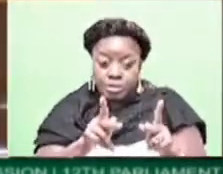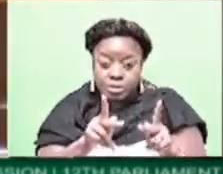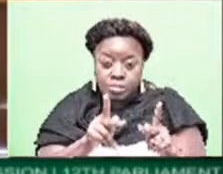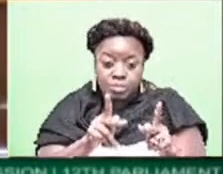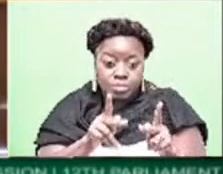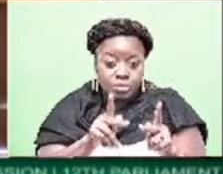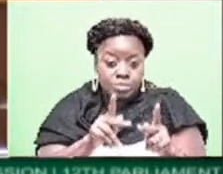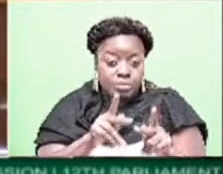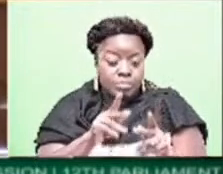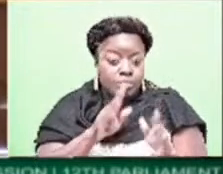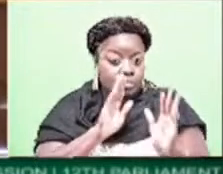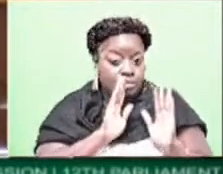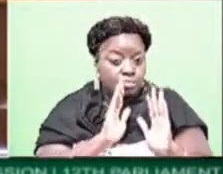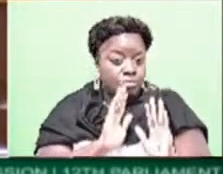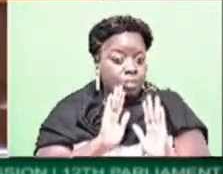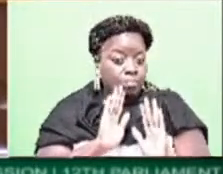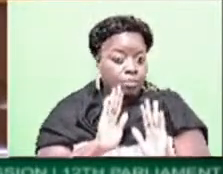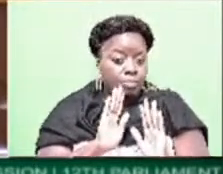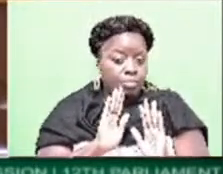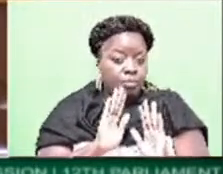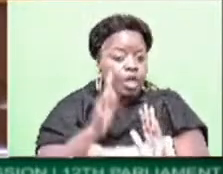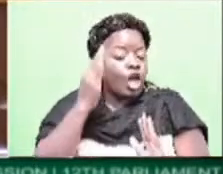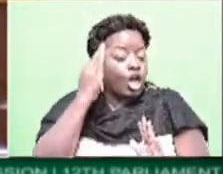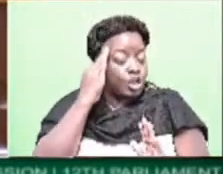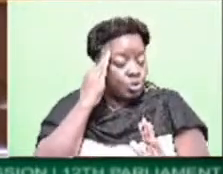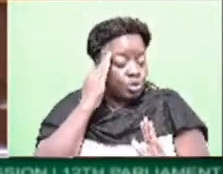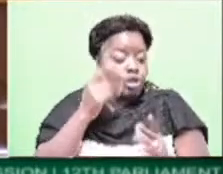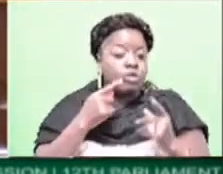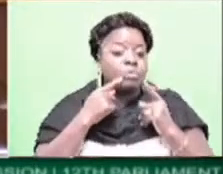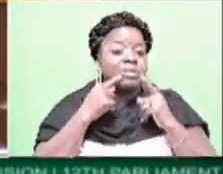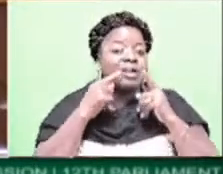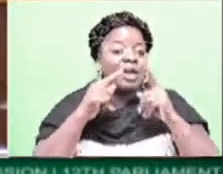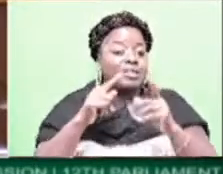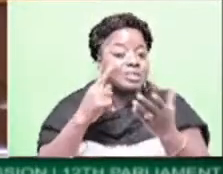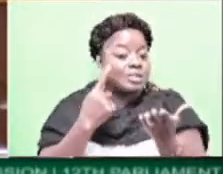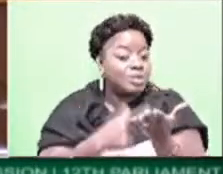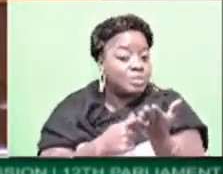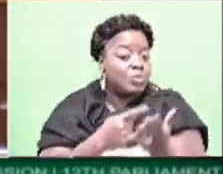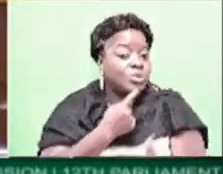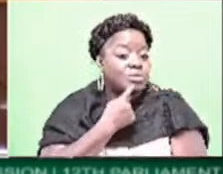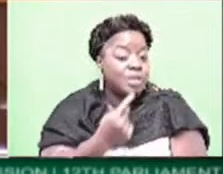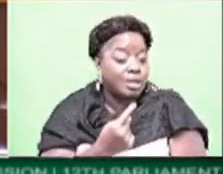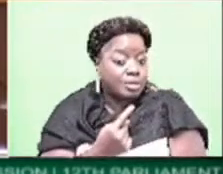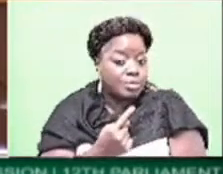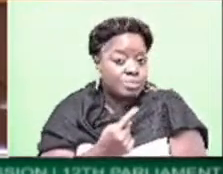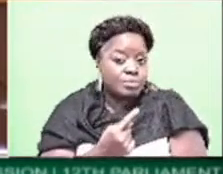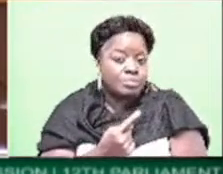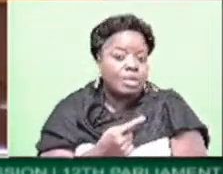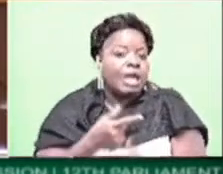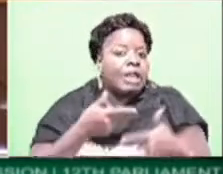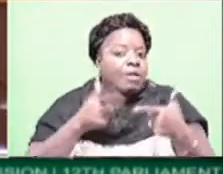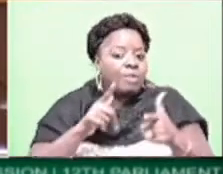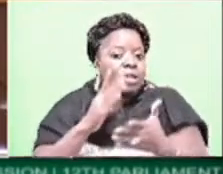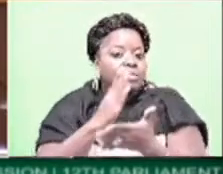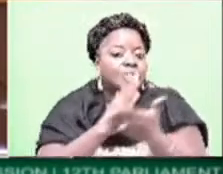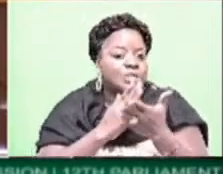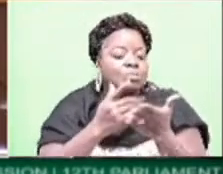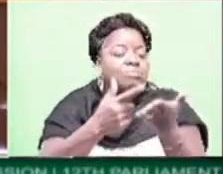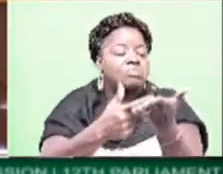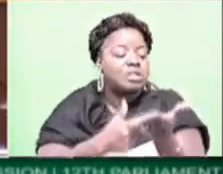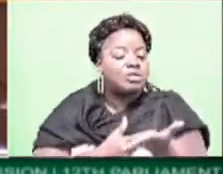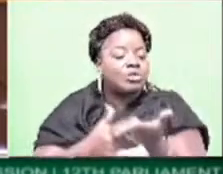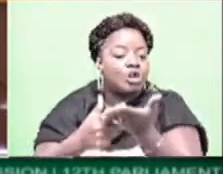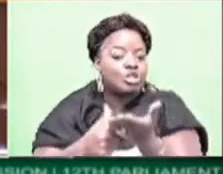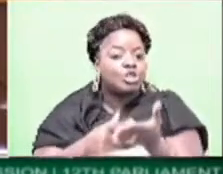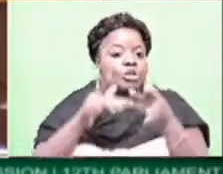you have been answering something that was said, and I have allowed a certain amount of discussion on masks, not